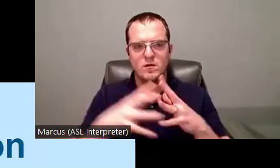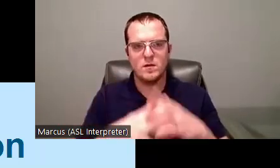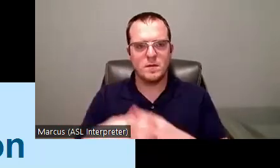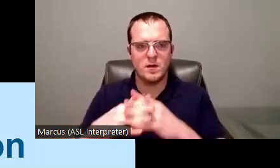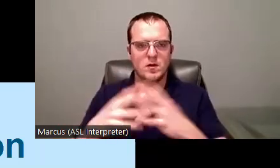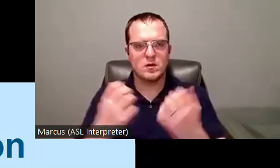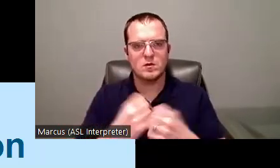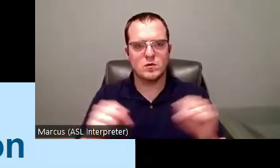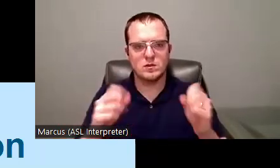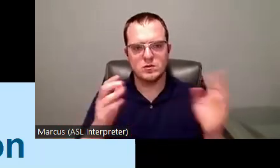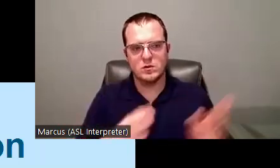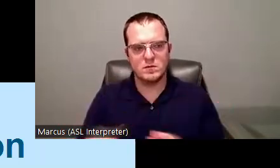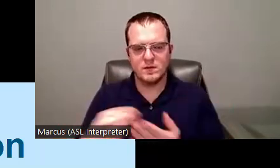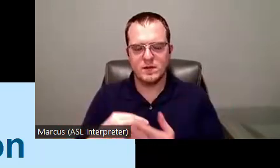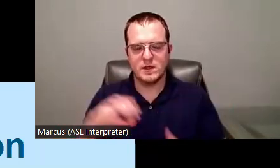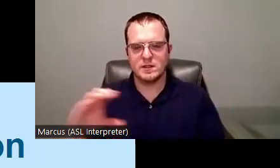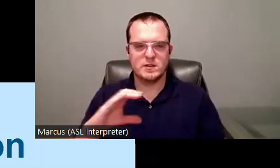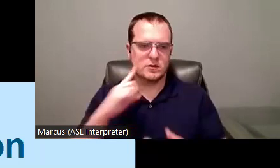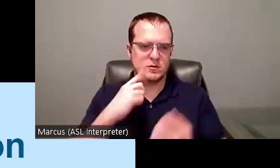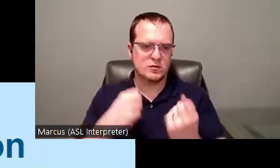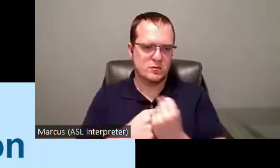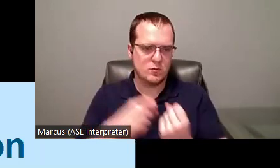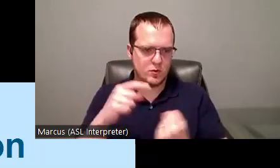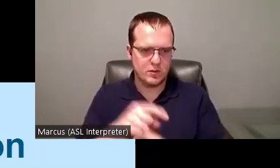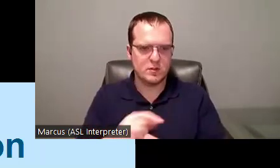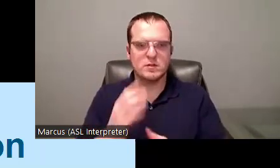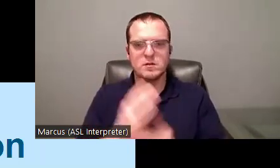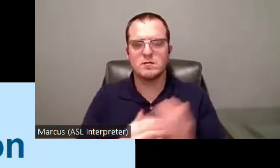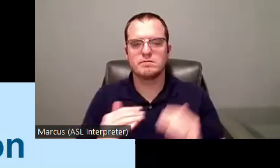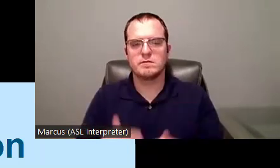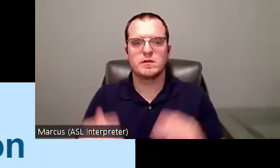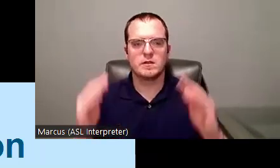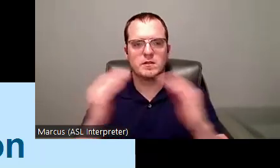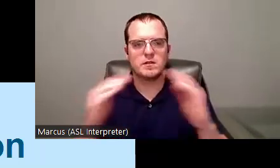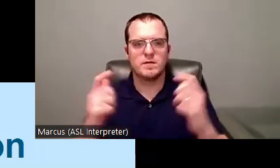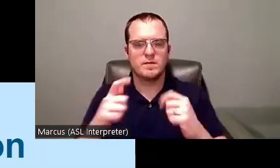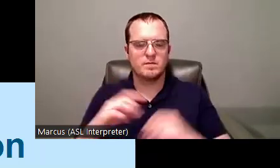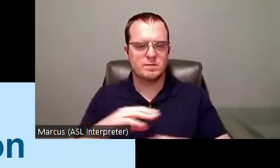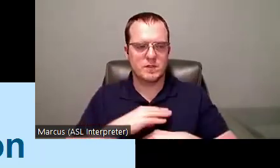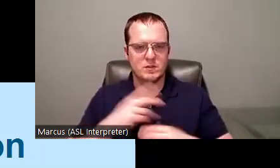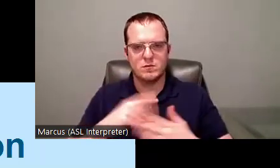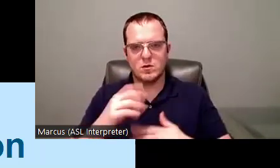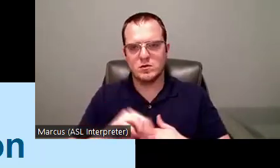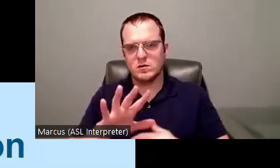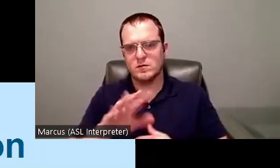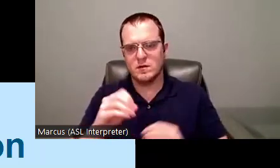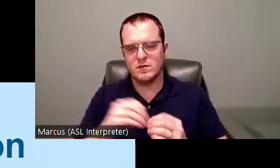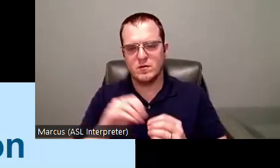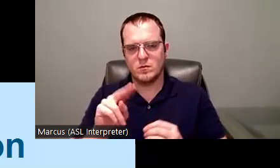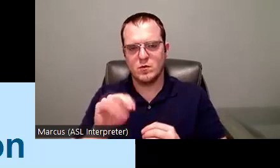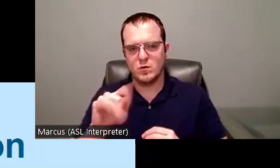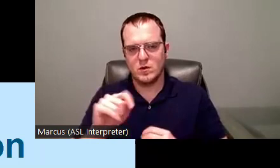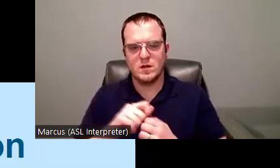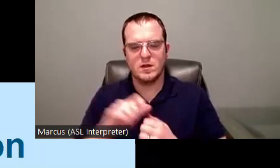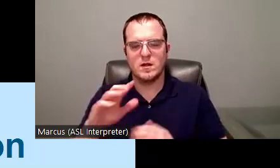to support this effort. Some of the high-level components are that eligible projects will include 5 or more units, with at least 50%